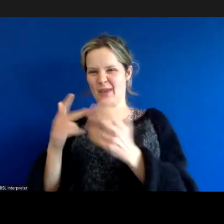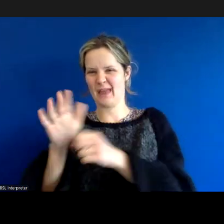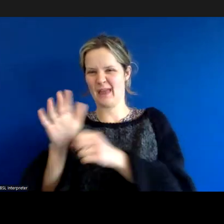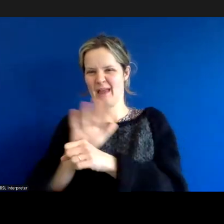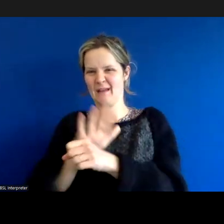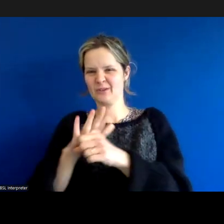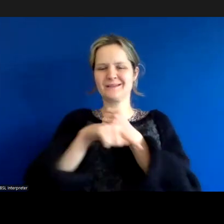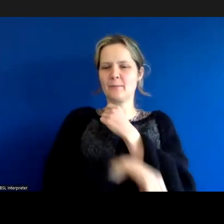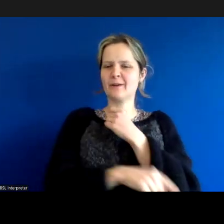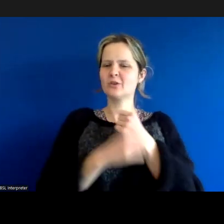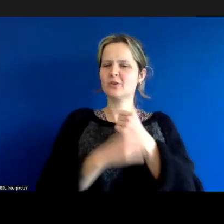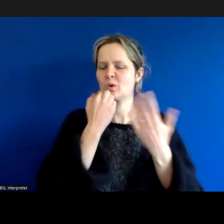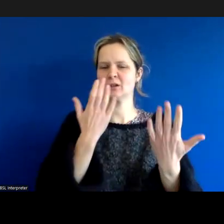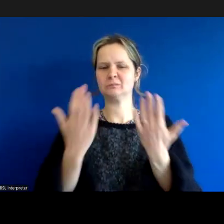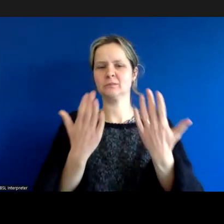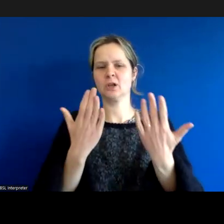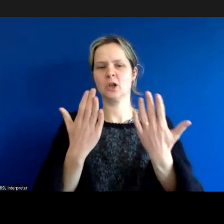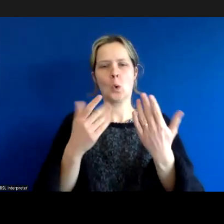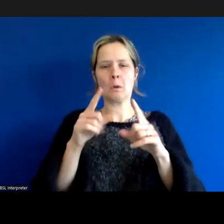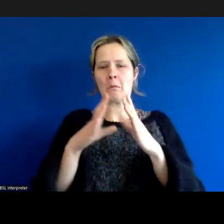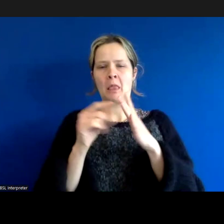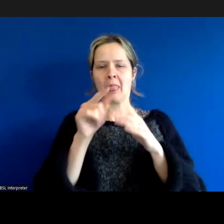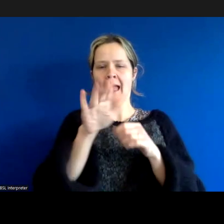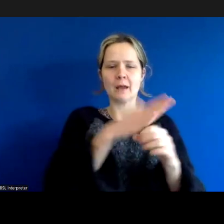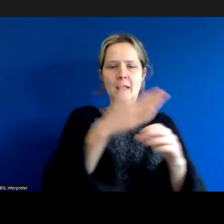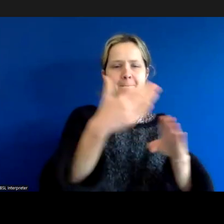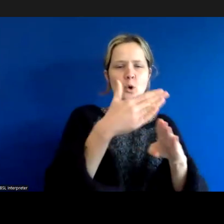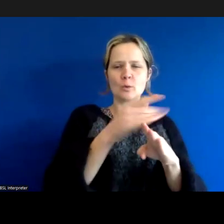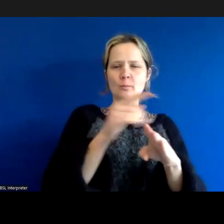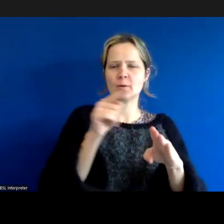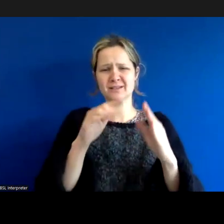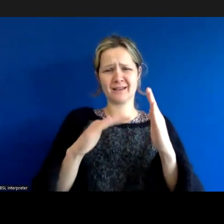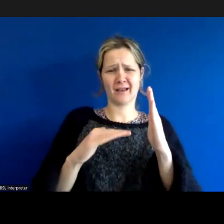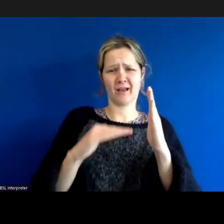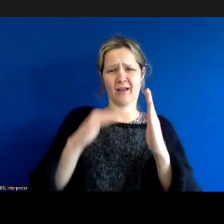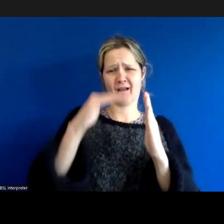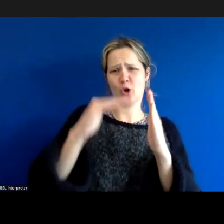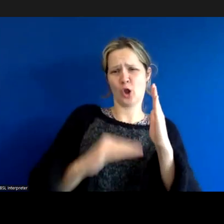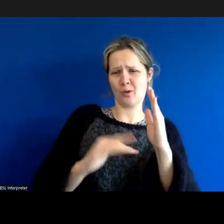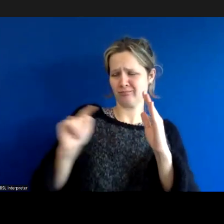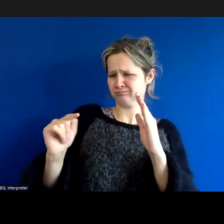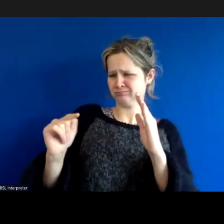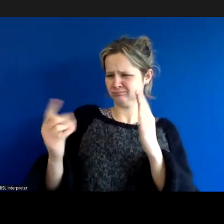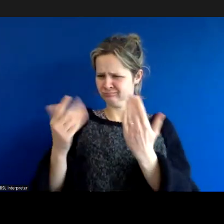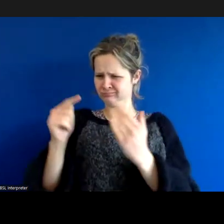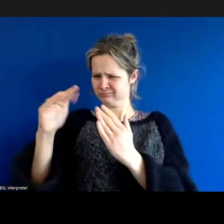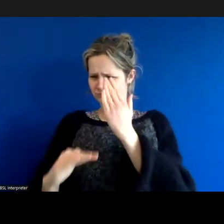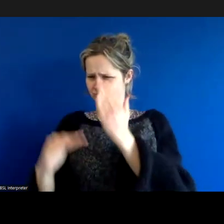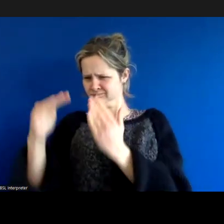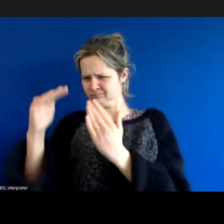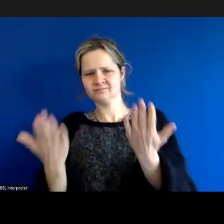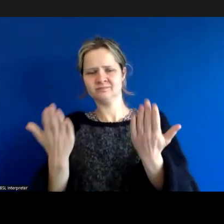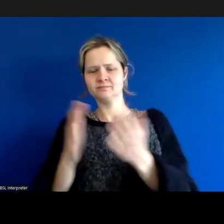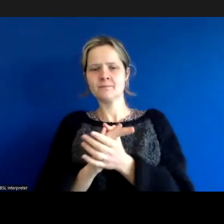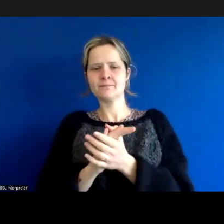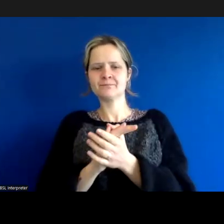and what's the employment like in that area? Is it higher or lower than those other areas? And what's the Arts Council investment in that